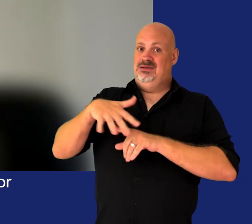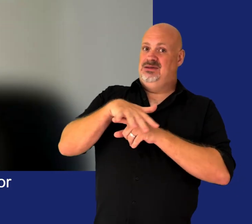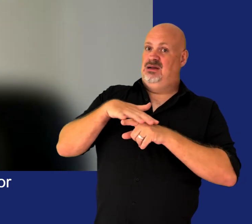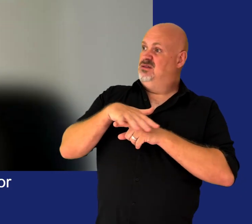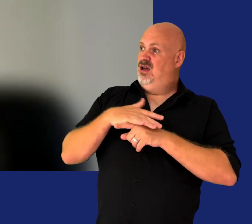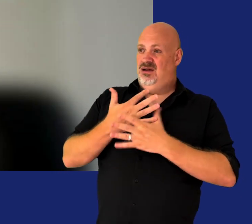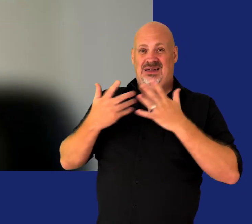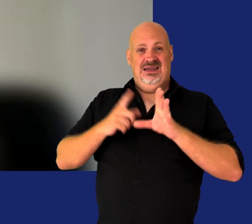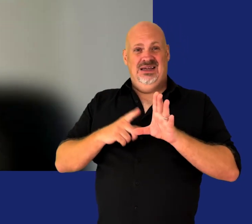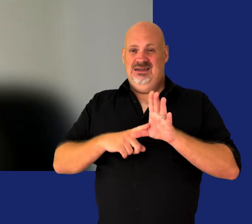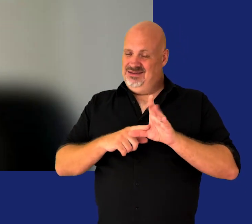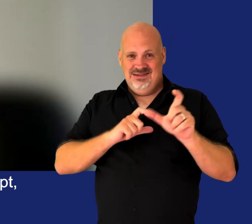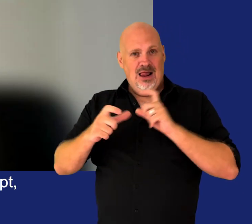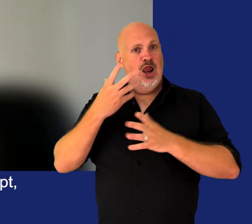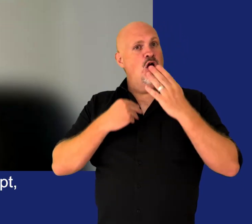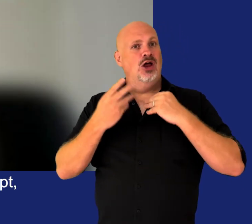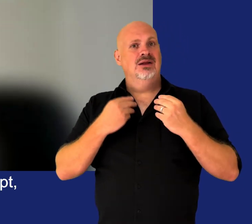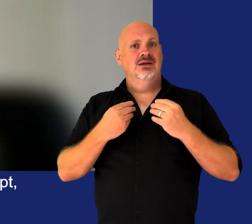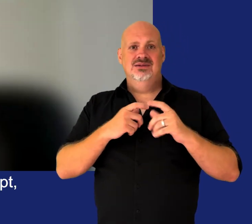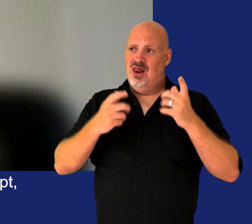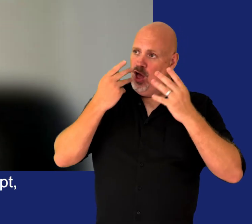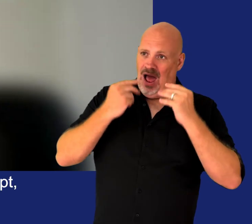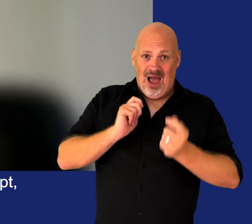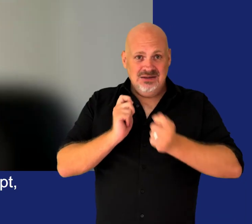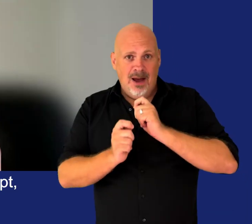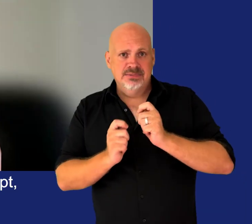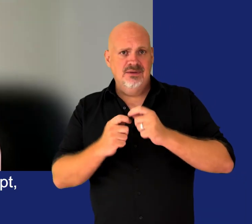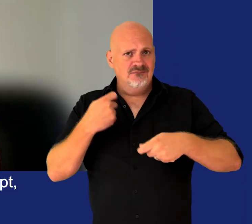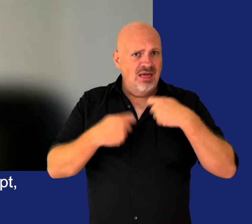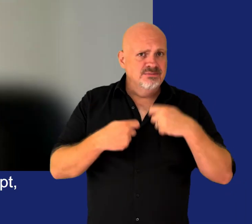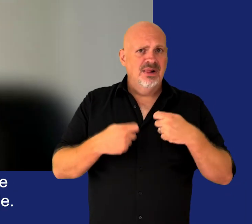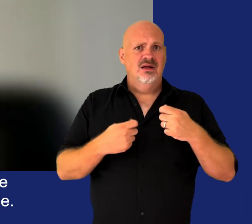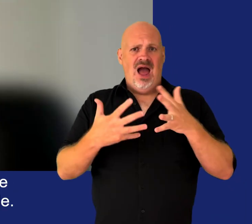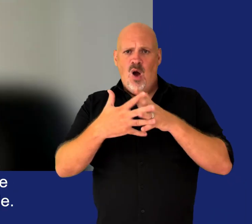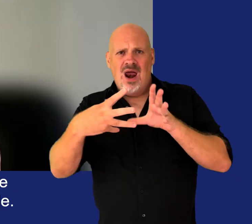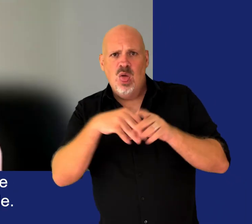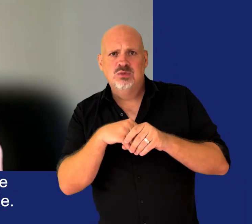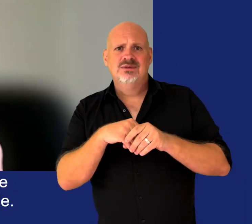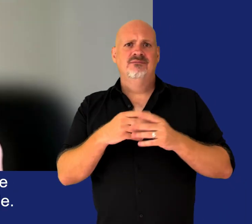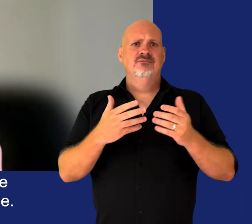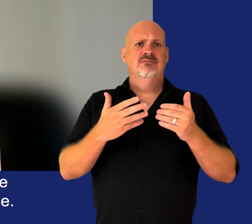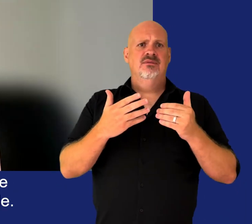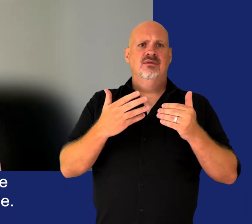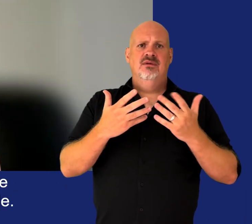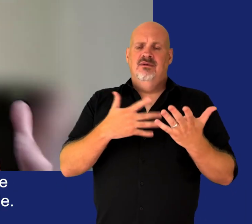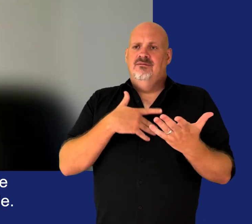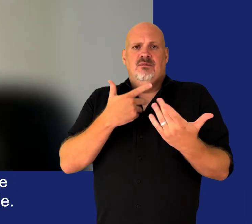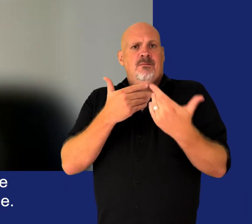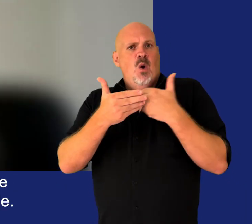many years, they're still learning. They're still learning about how to adapt, how to be flexible, how to be